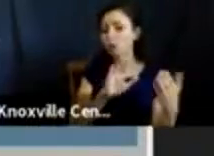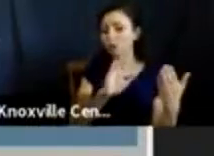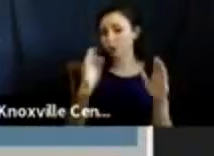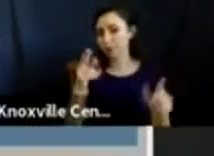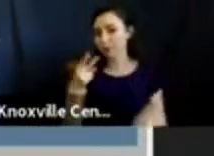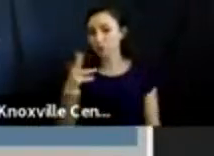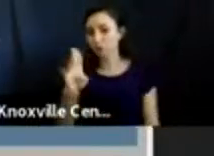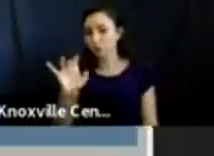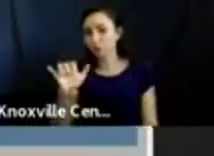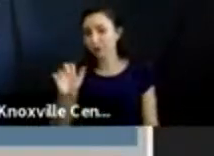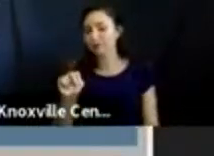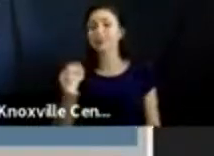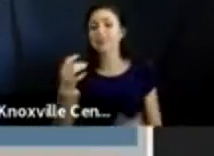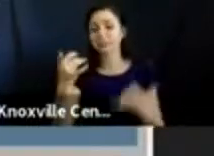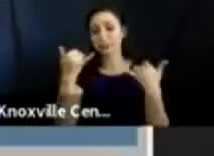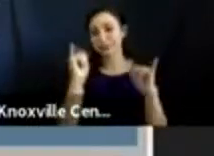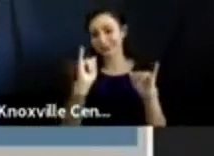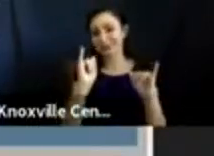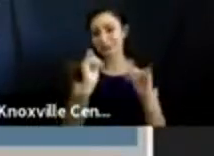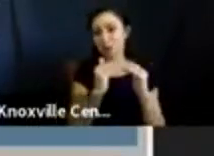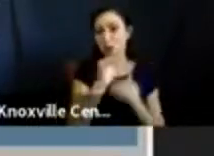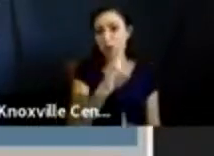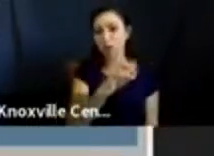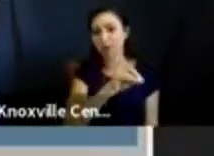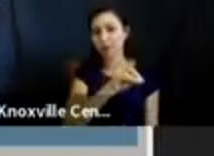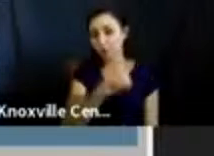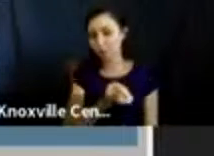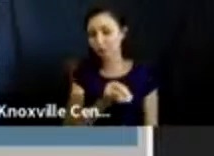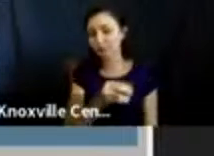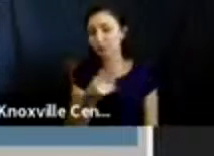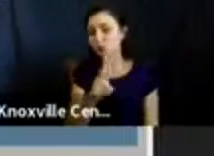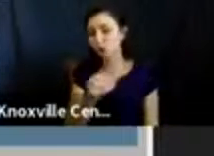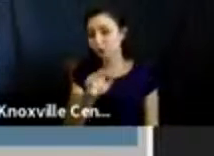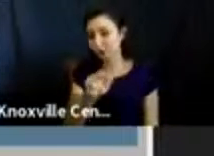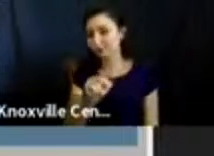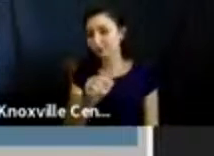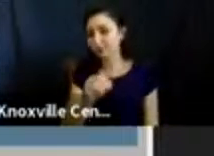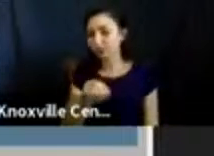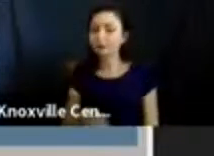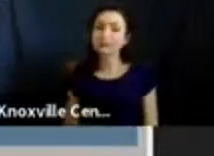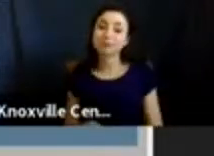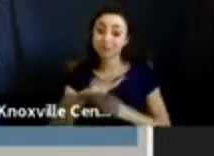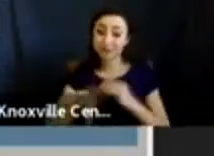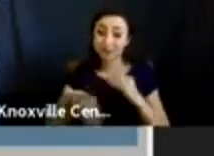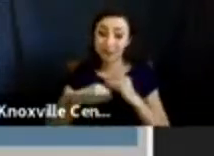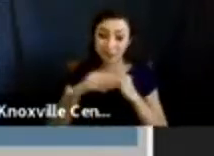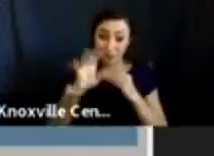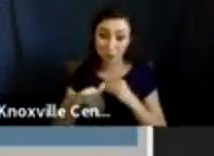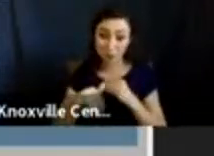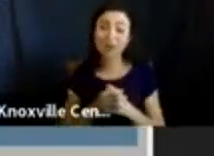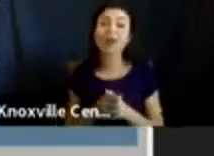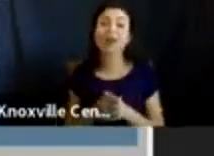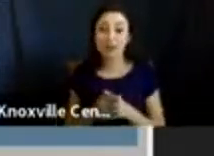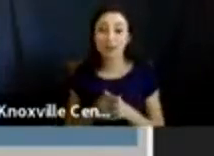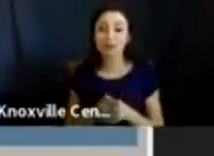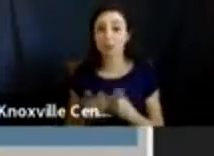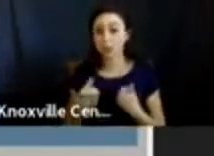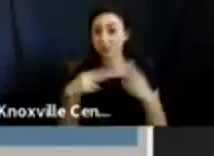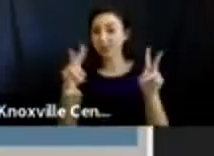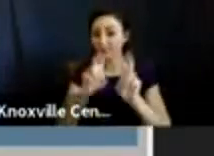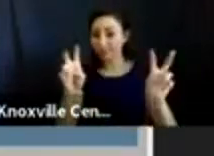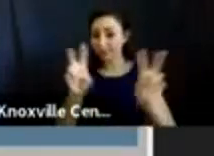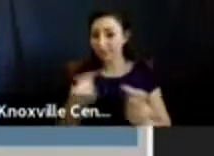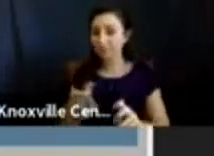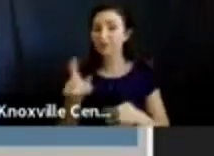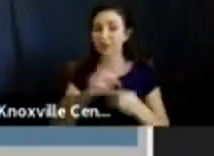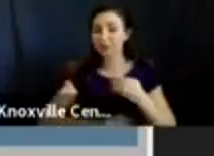in those rural counties, the 89 rural counties. In addition to that, we did an assessment about whether